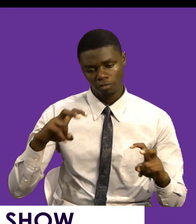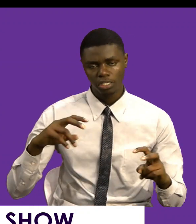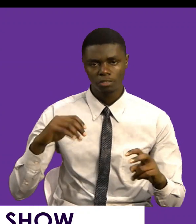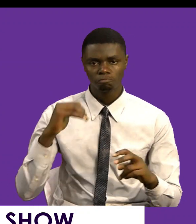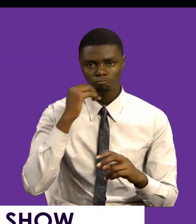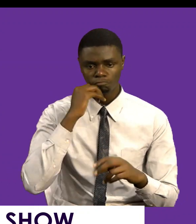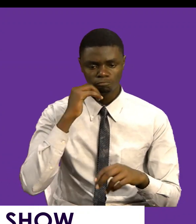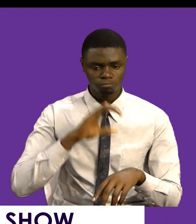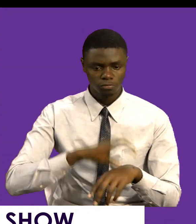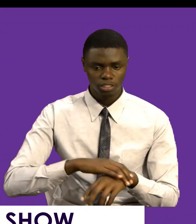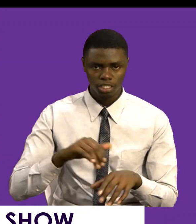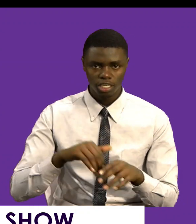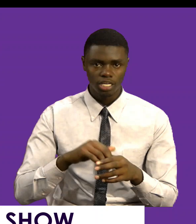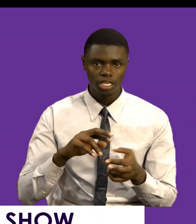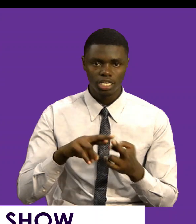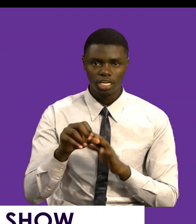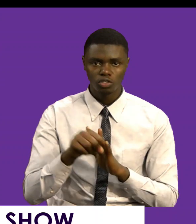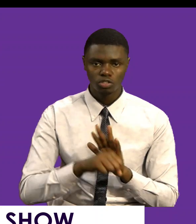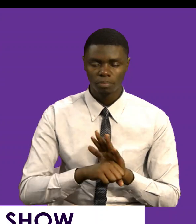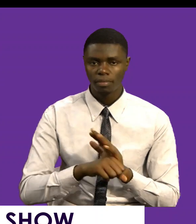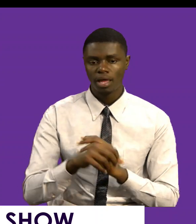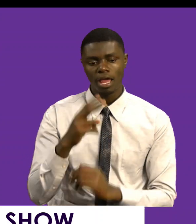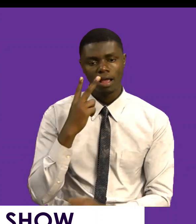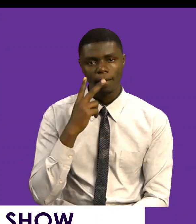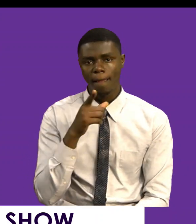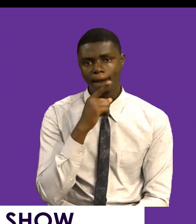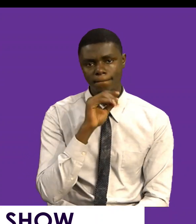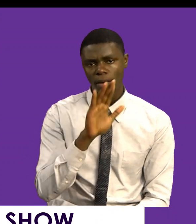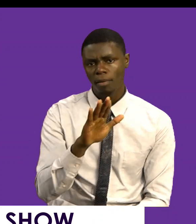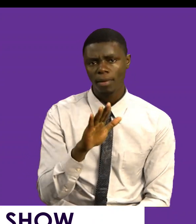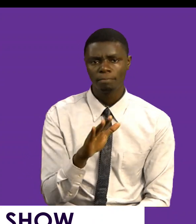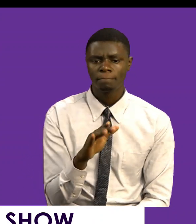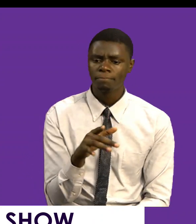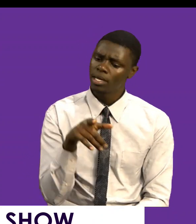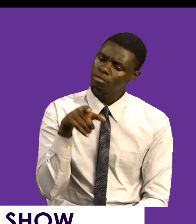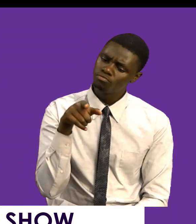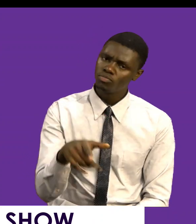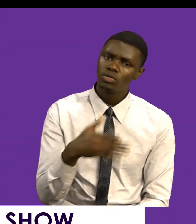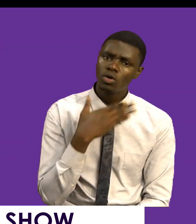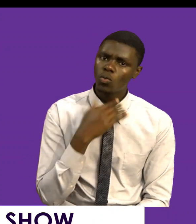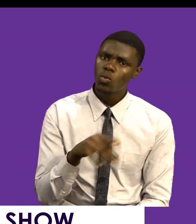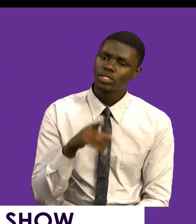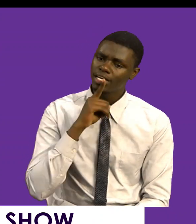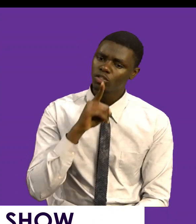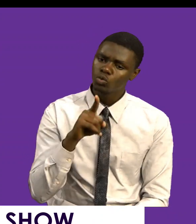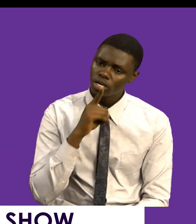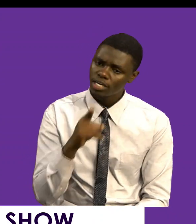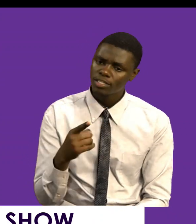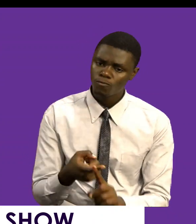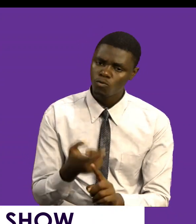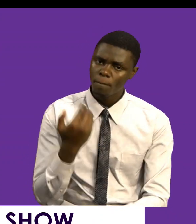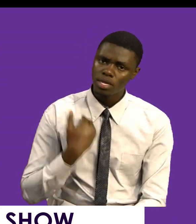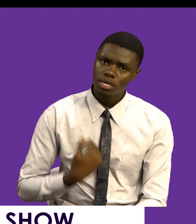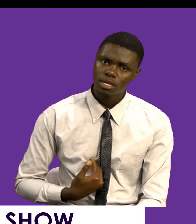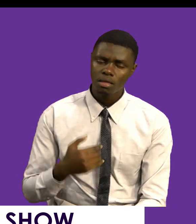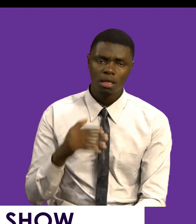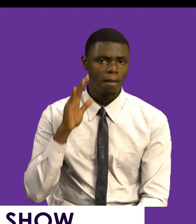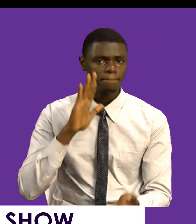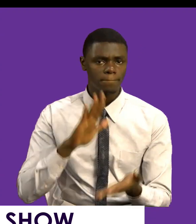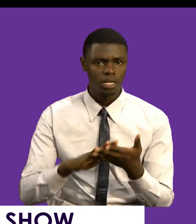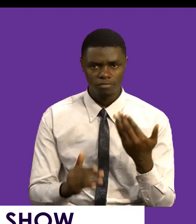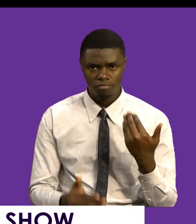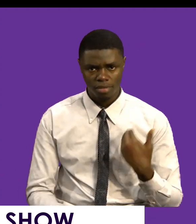man. Does he or she want more assurance from me? Believe you